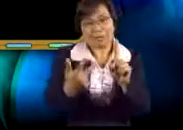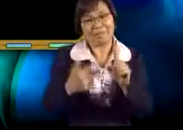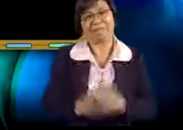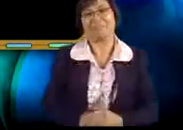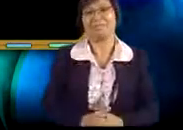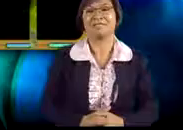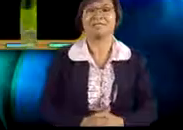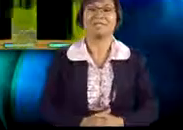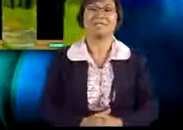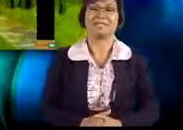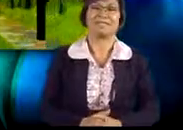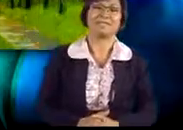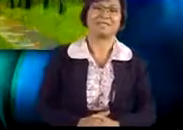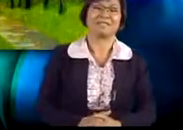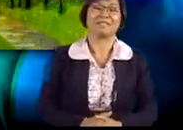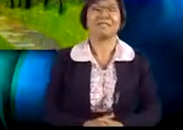3.